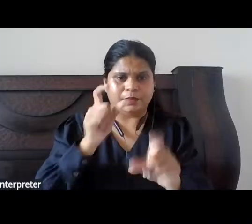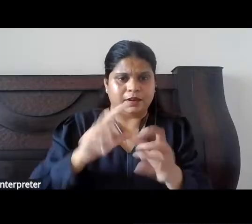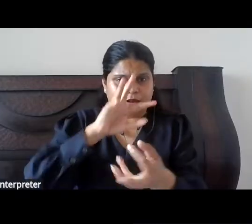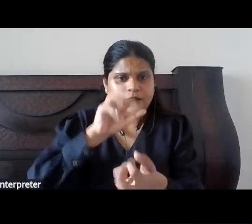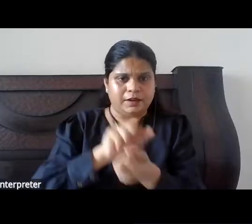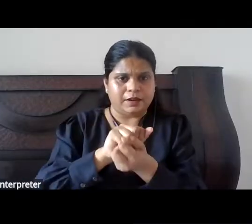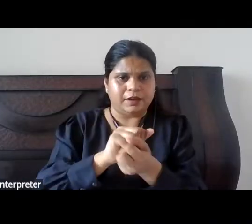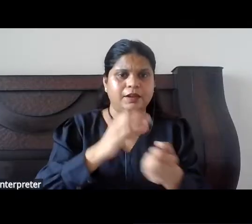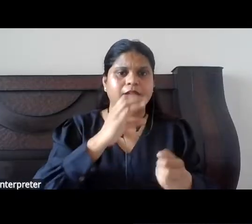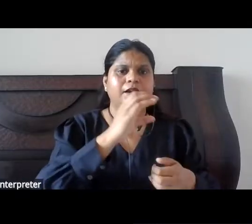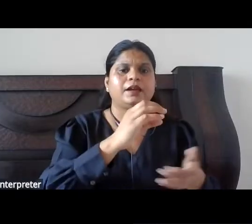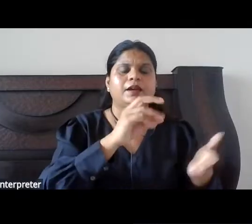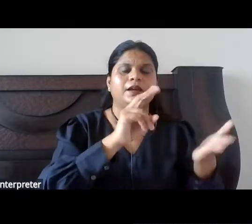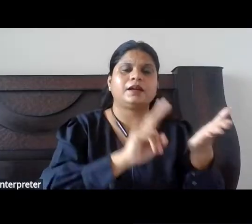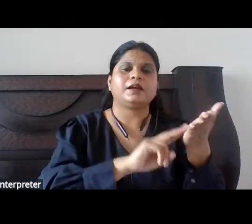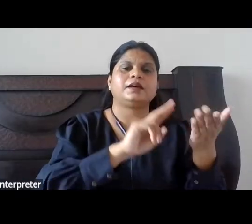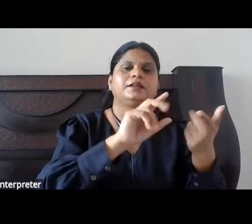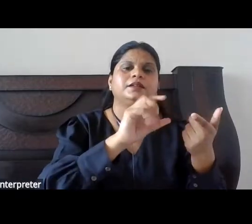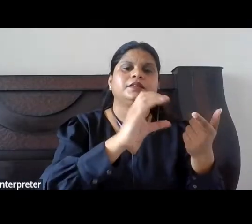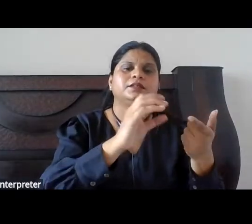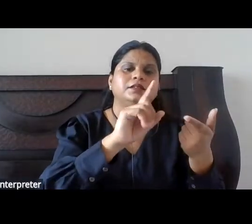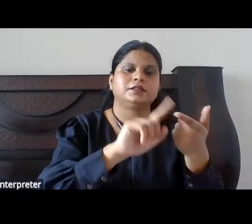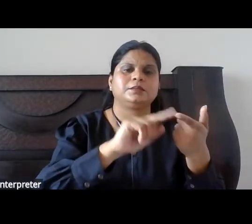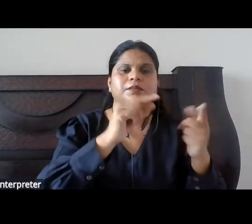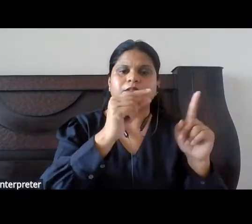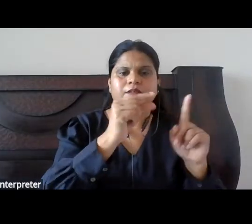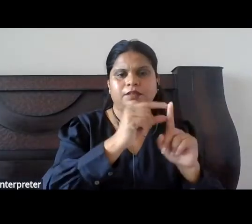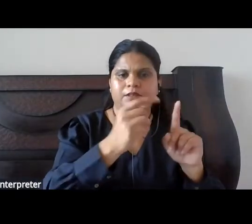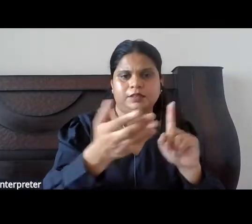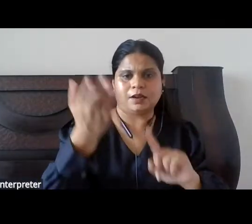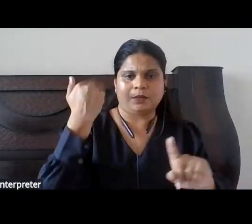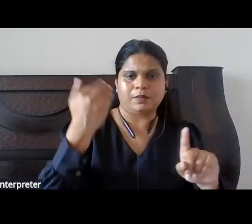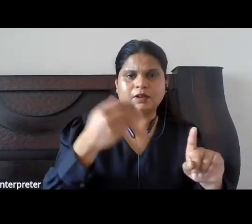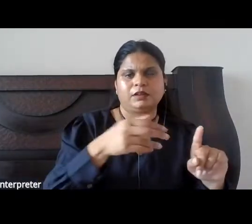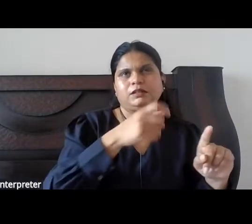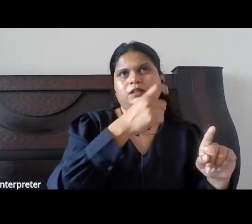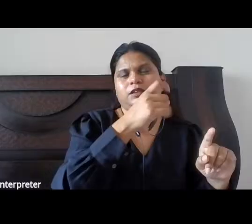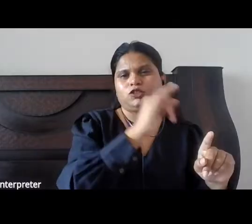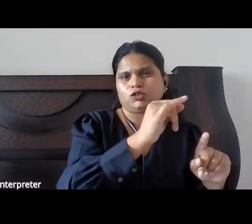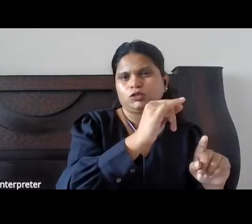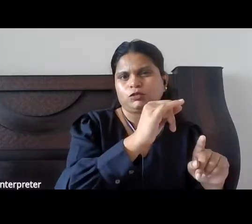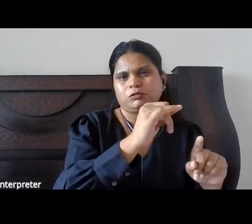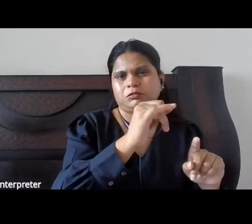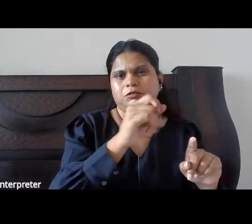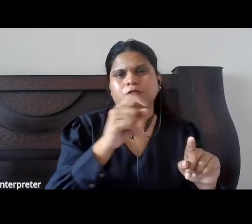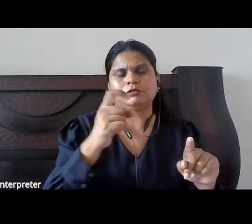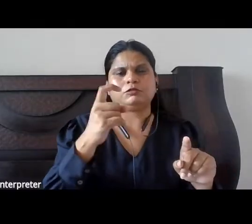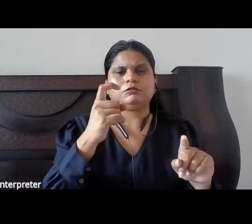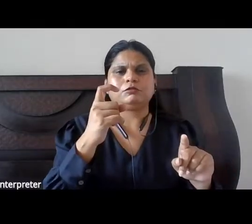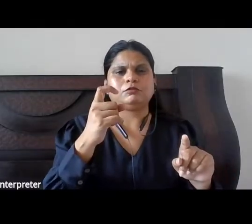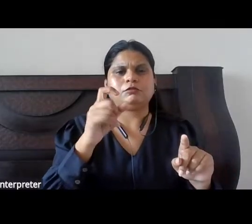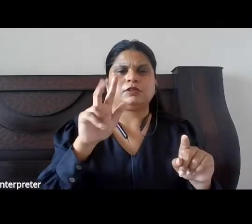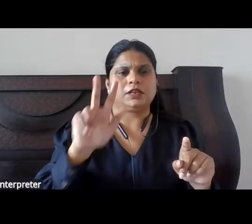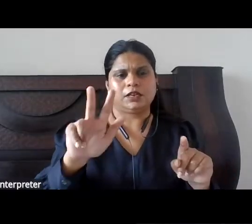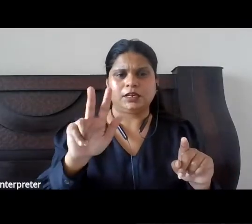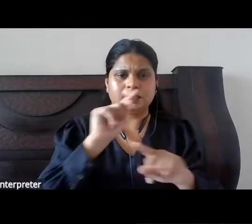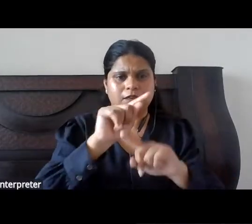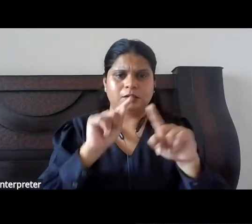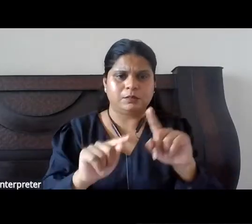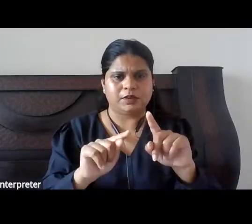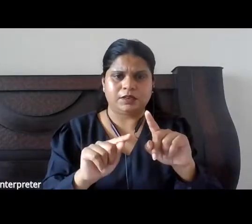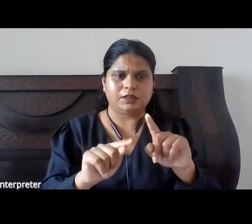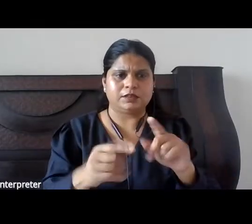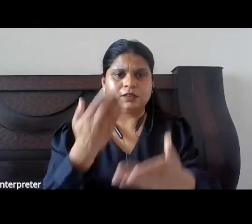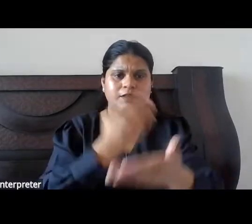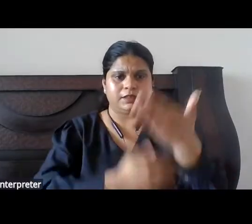of a survey, and in that survey they found 6 to 8% of the country should be persons with disabilities. So why